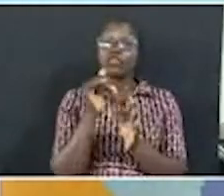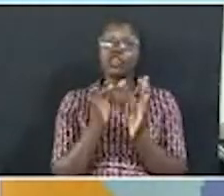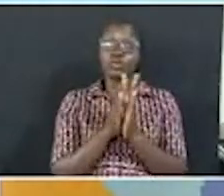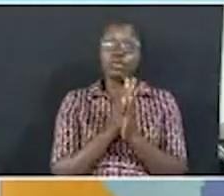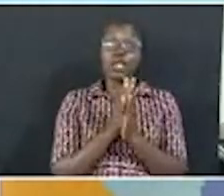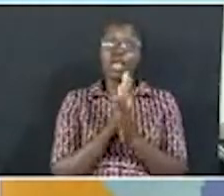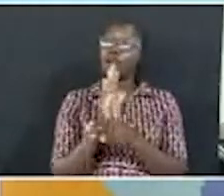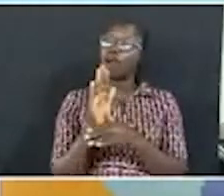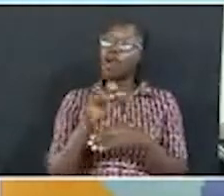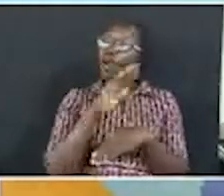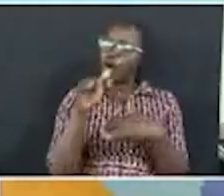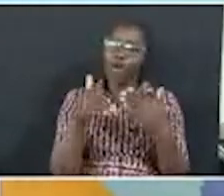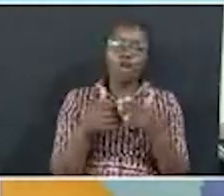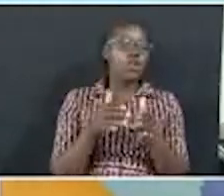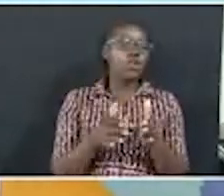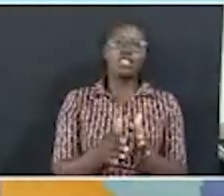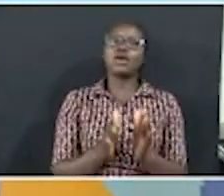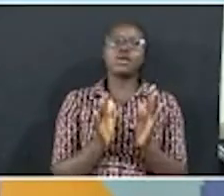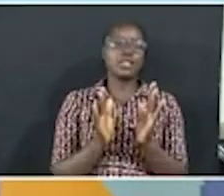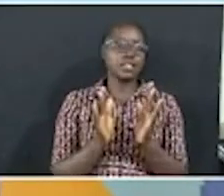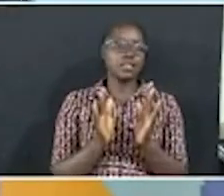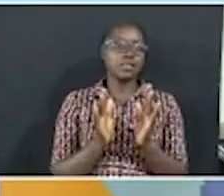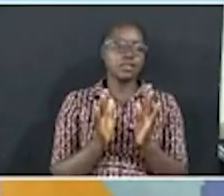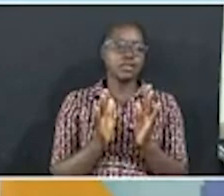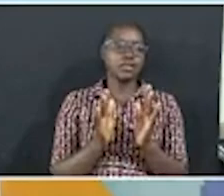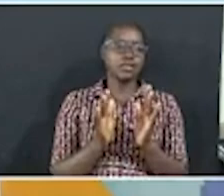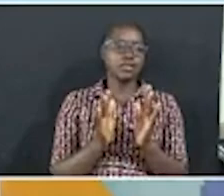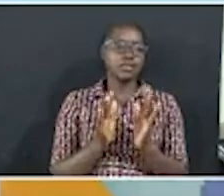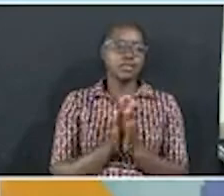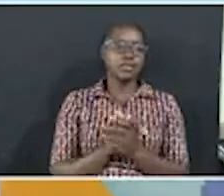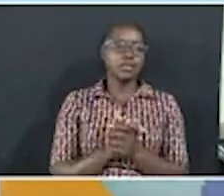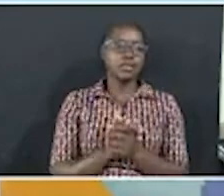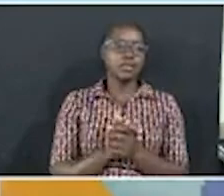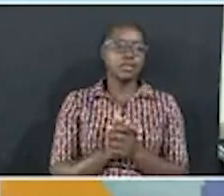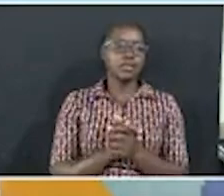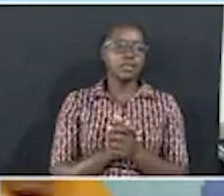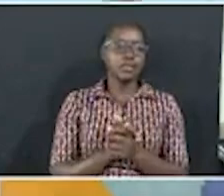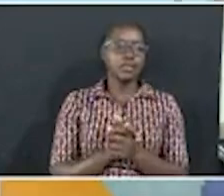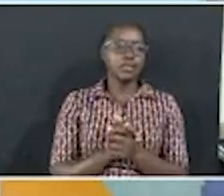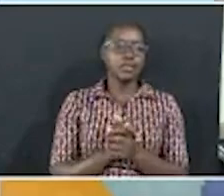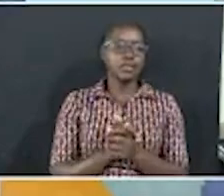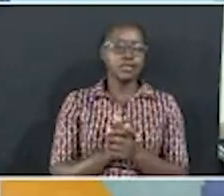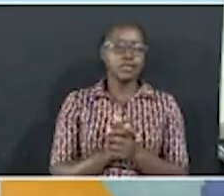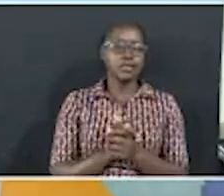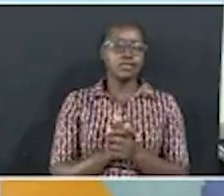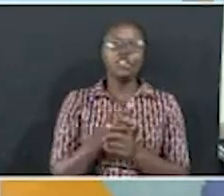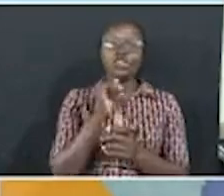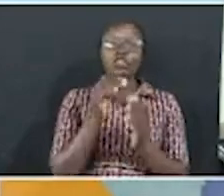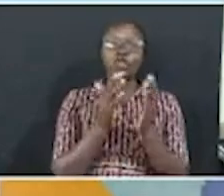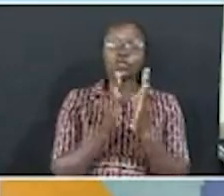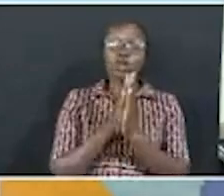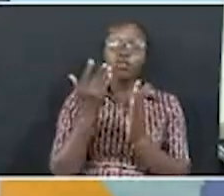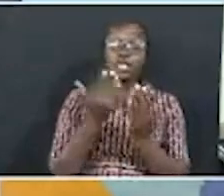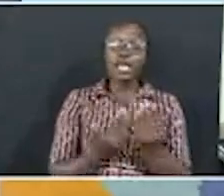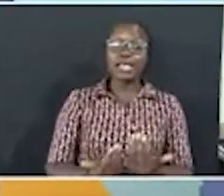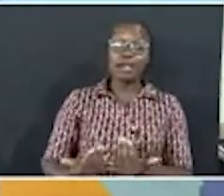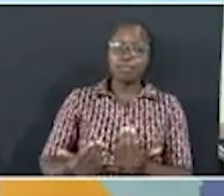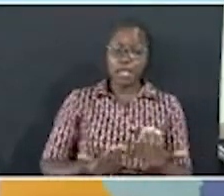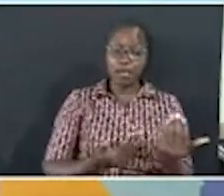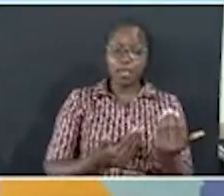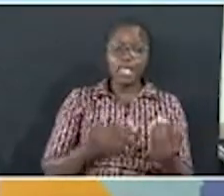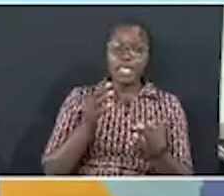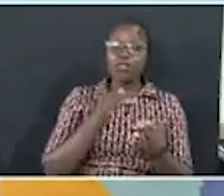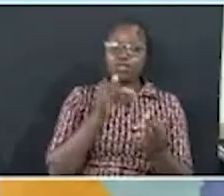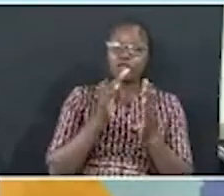won't pray in what manner? All the way. Don't pray for a child if you won't pray